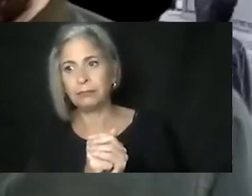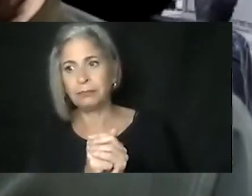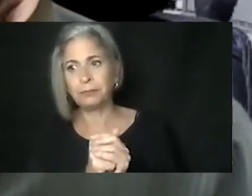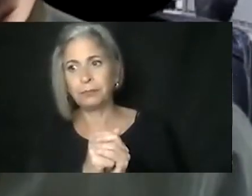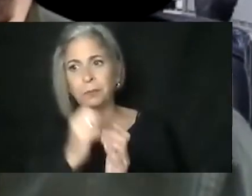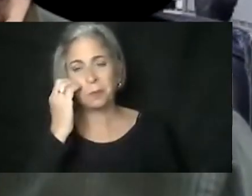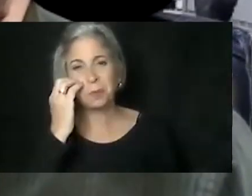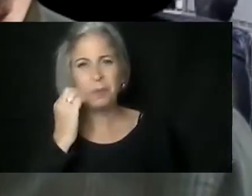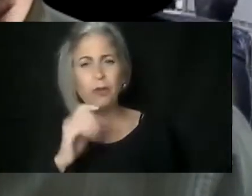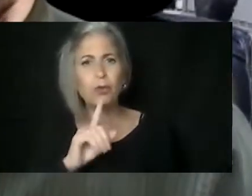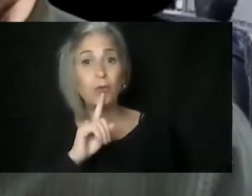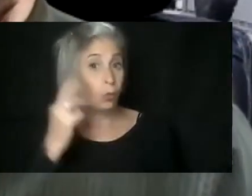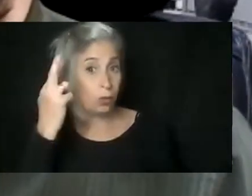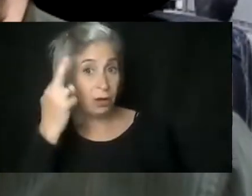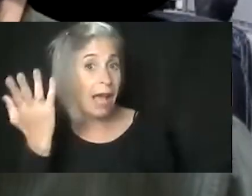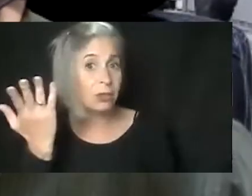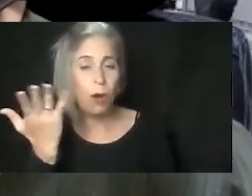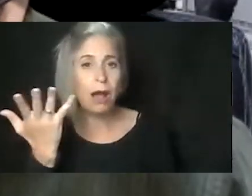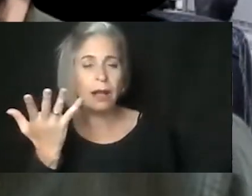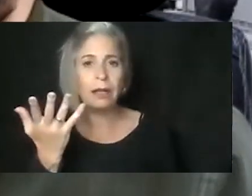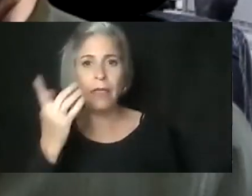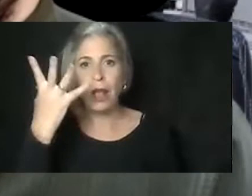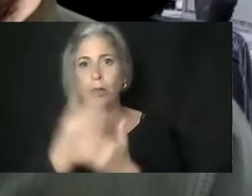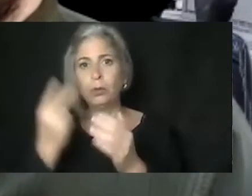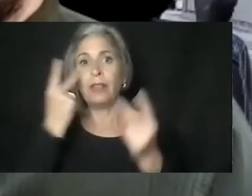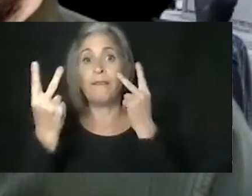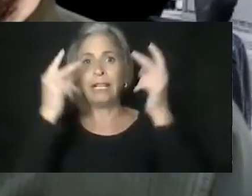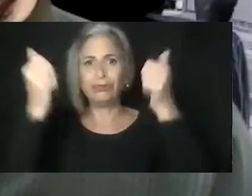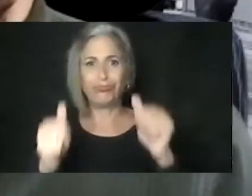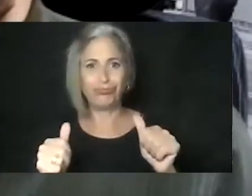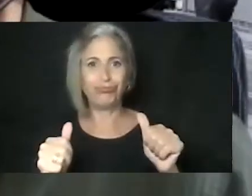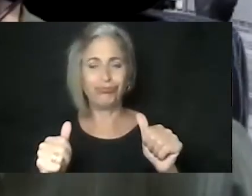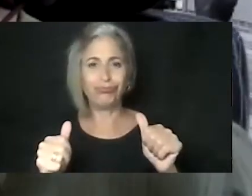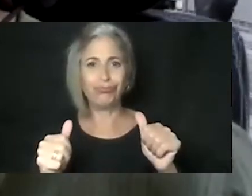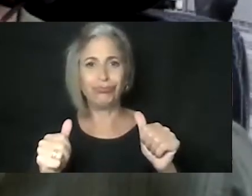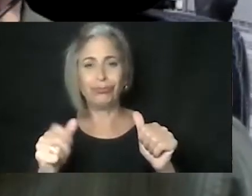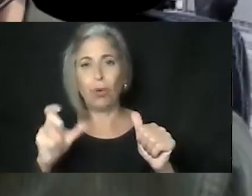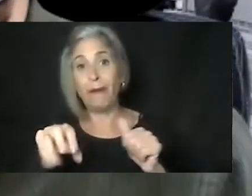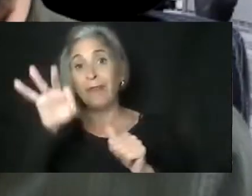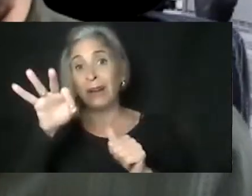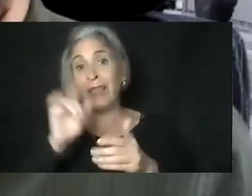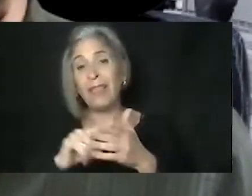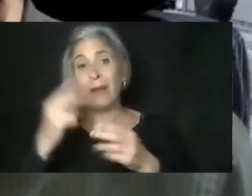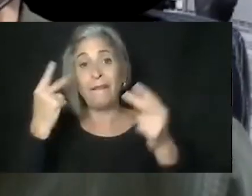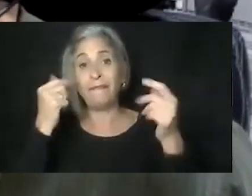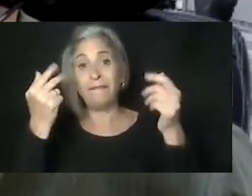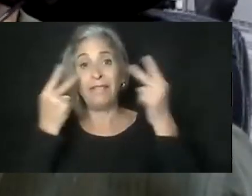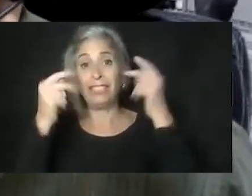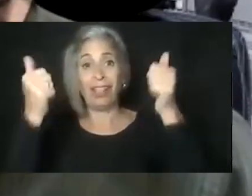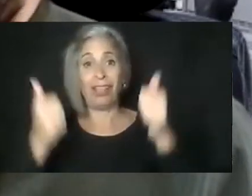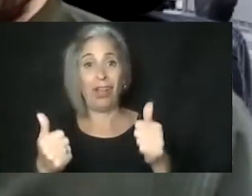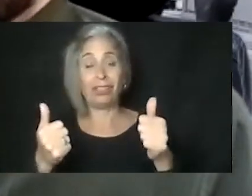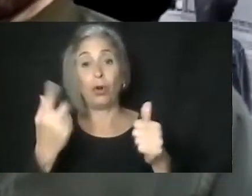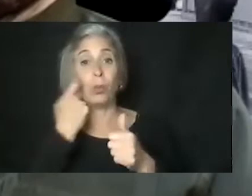who realize that they are losing their vision, or who have been diagnosed with vision loss, or who have just lost their